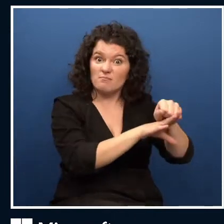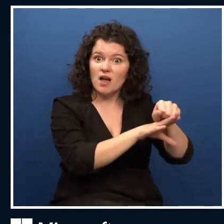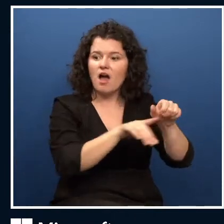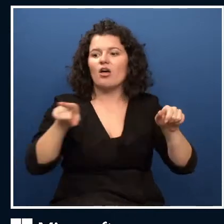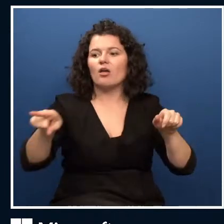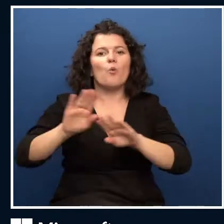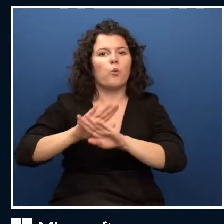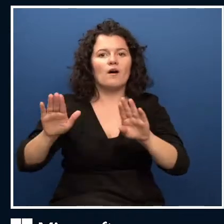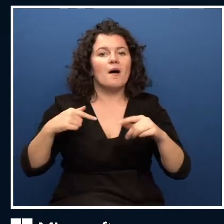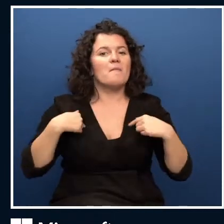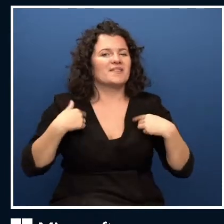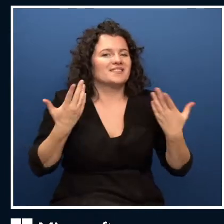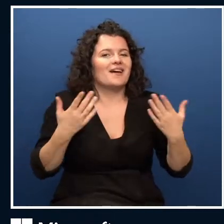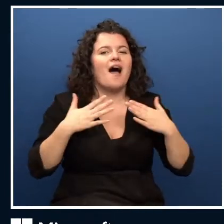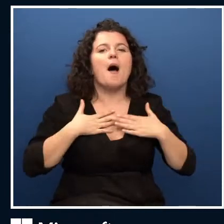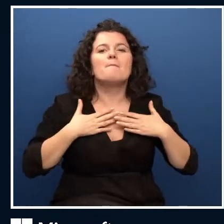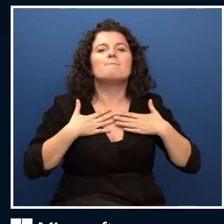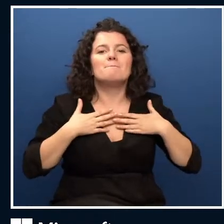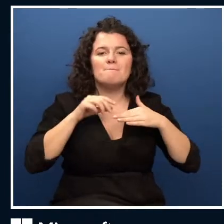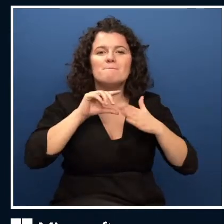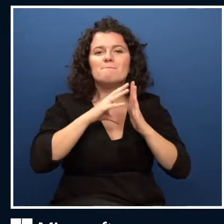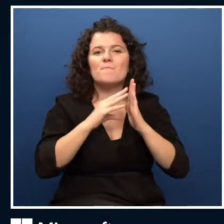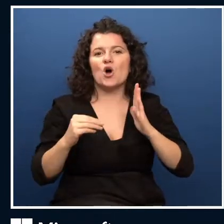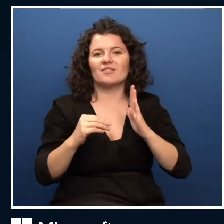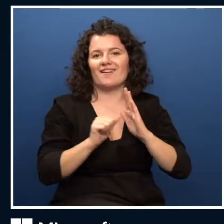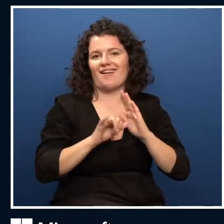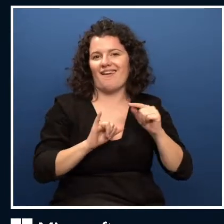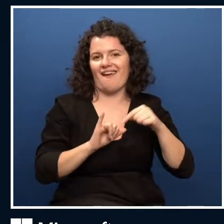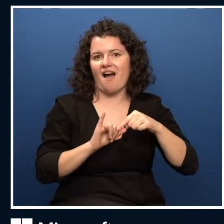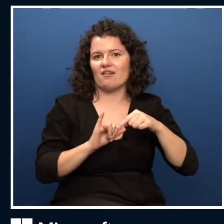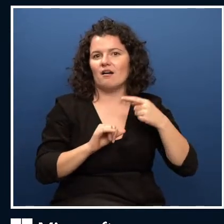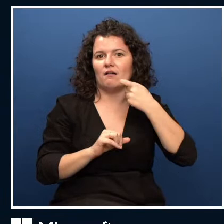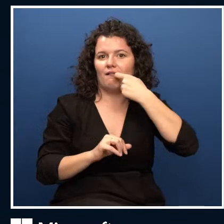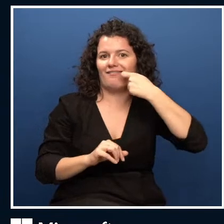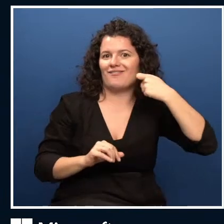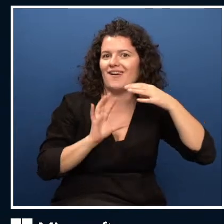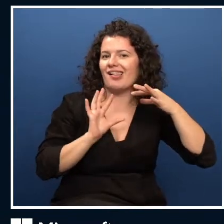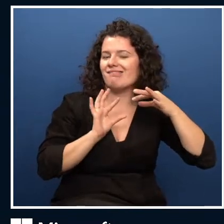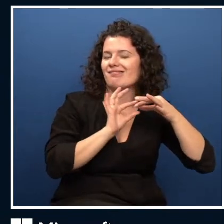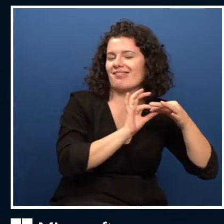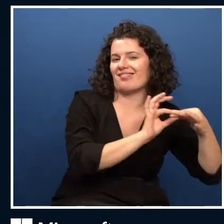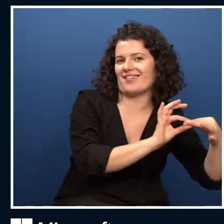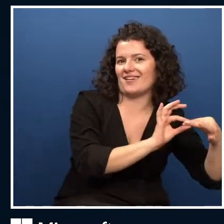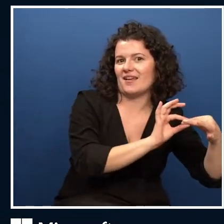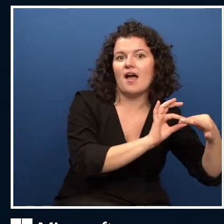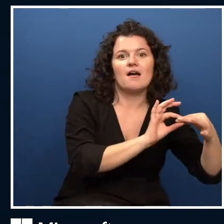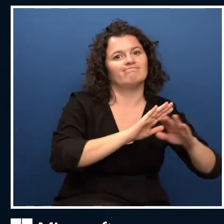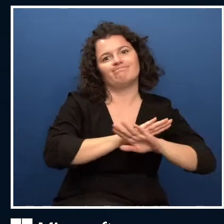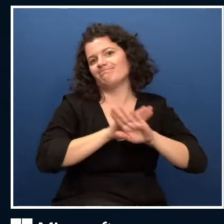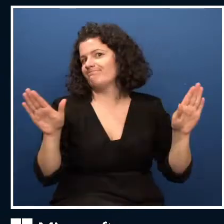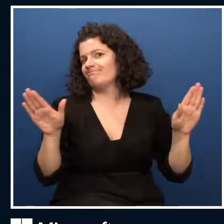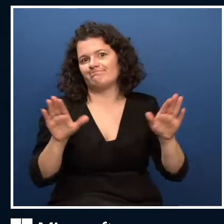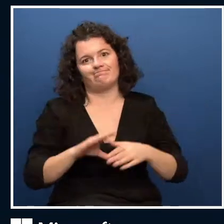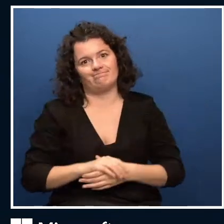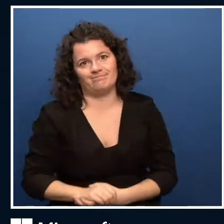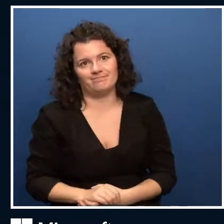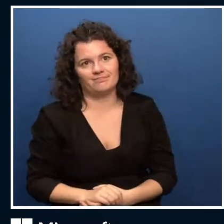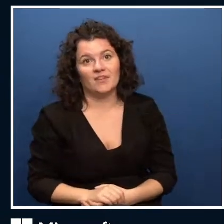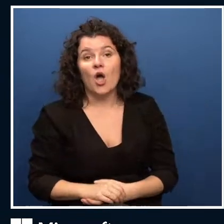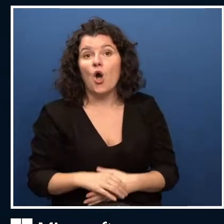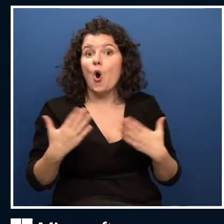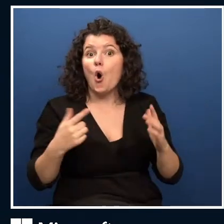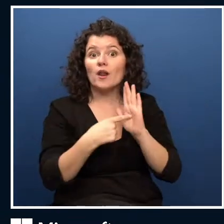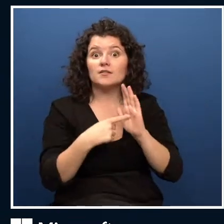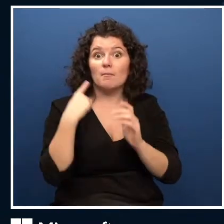So your AI model should also not favor, let's say, a particular race of people or discriminate based on